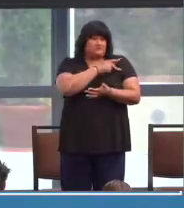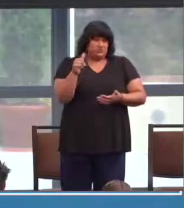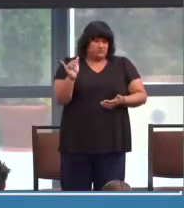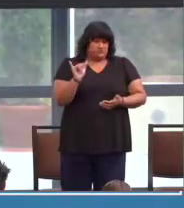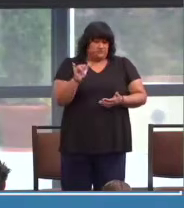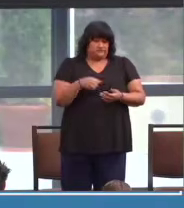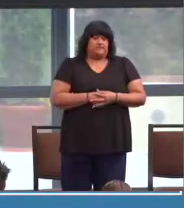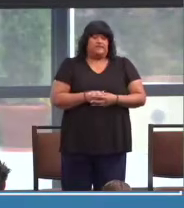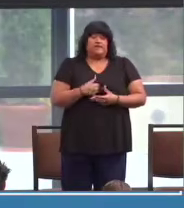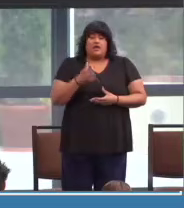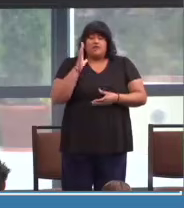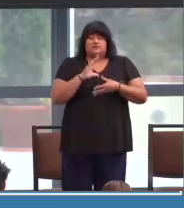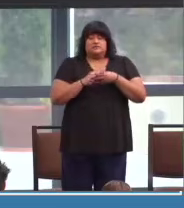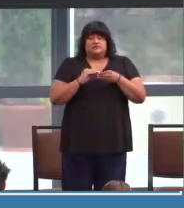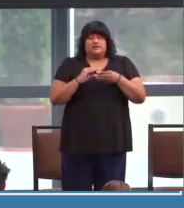that